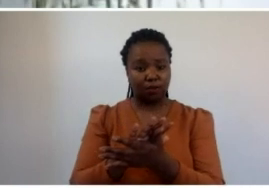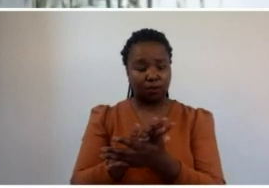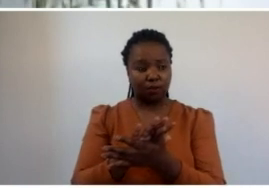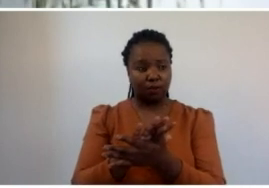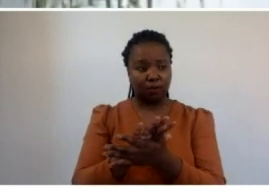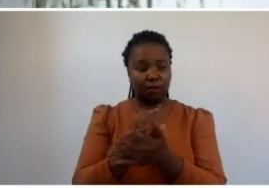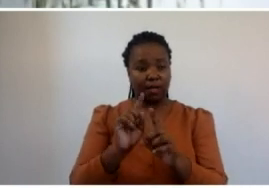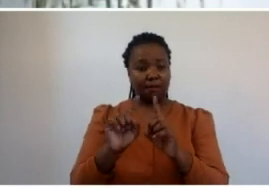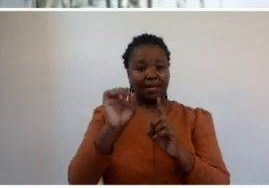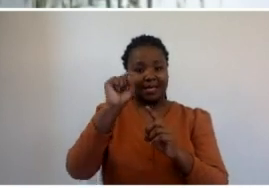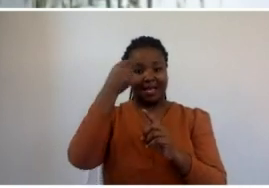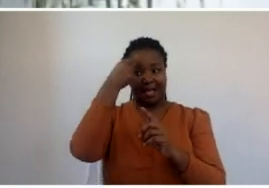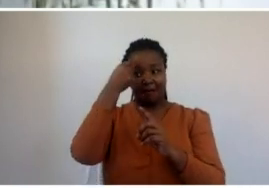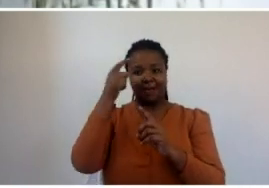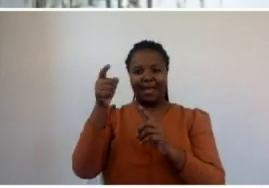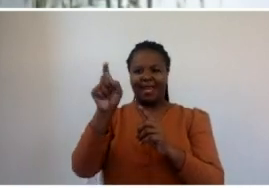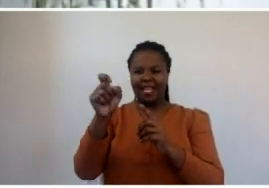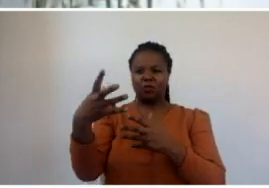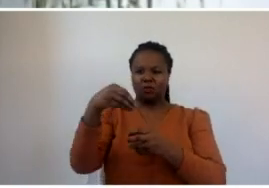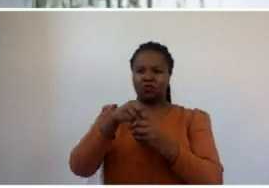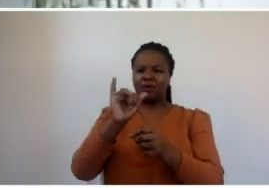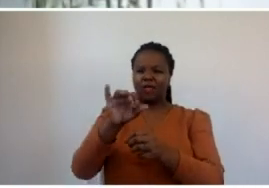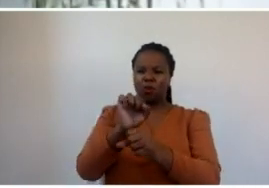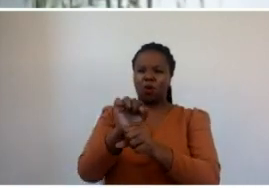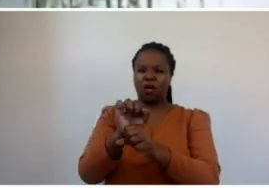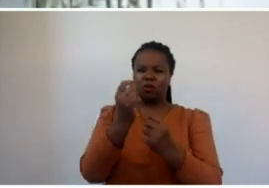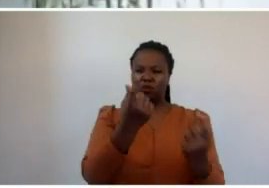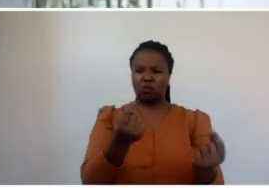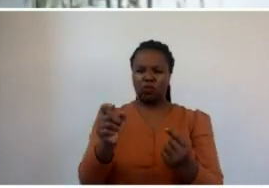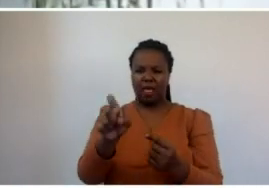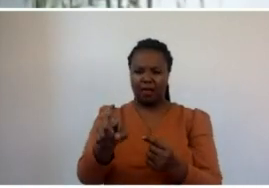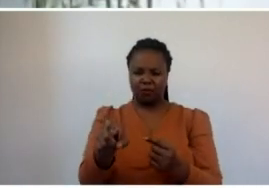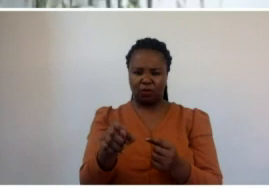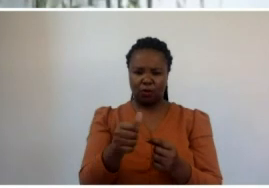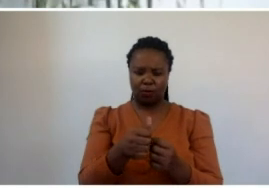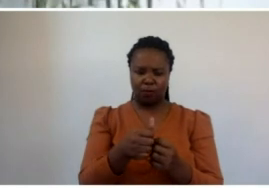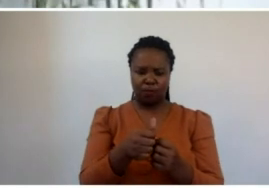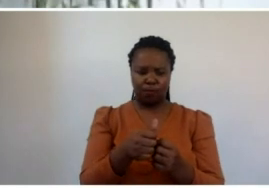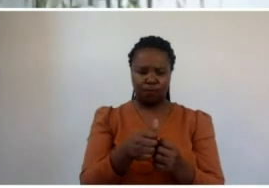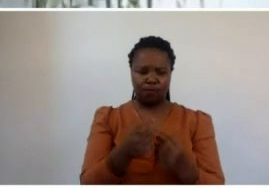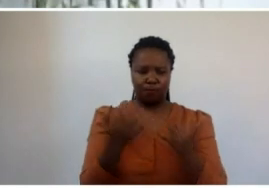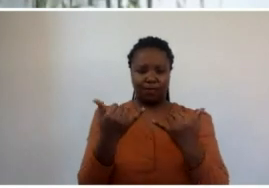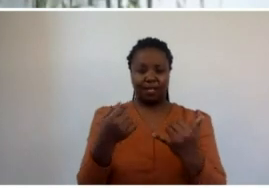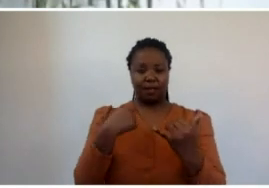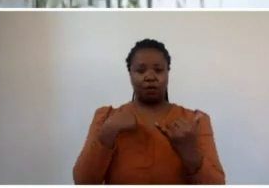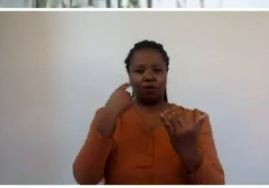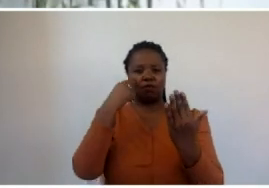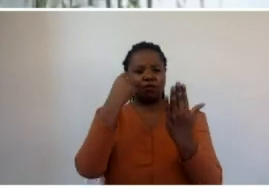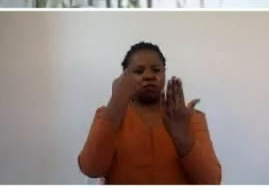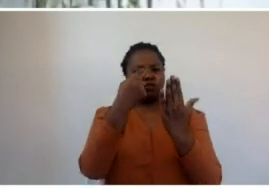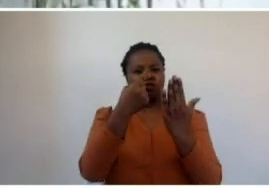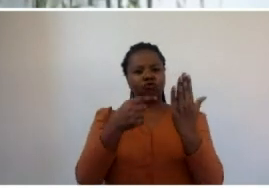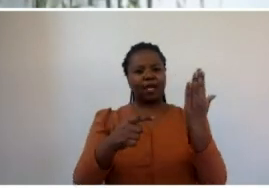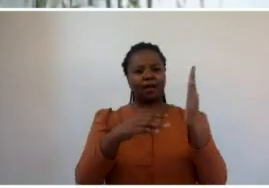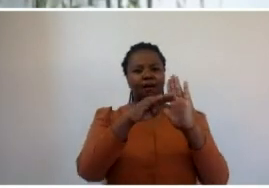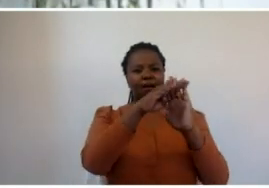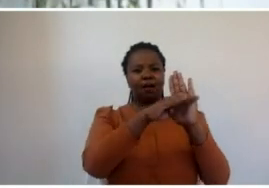in this work. Through the indicators, we've created a detailed checklist of the measures needed to